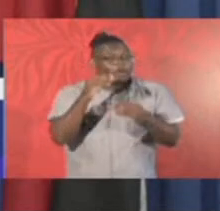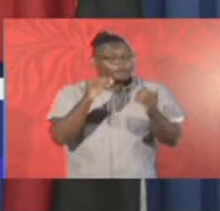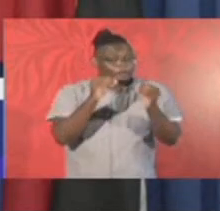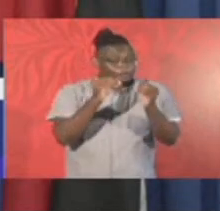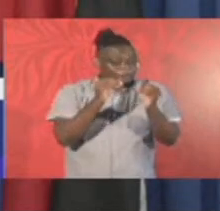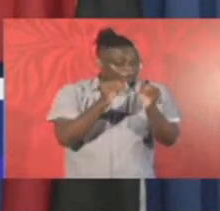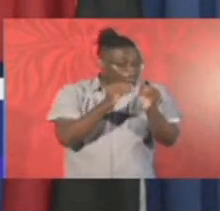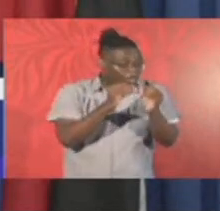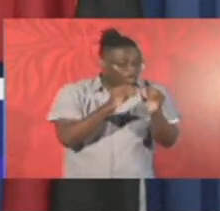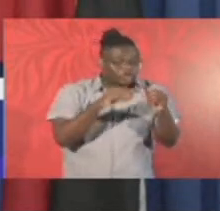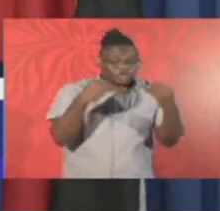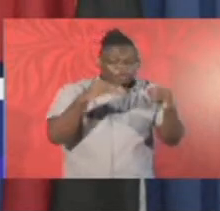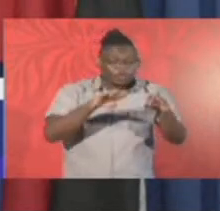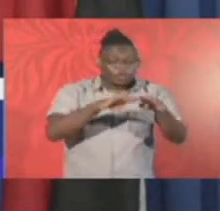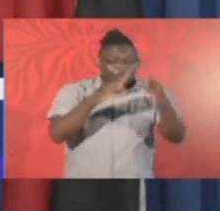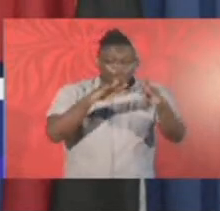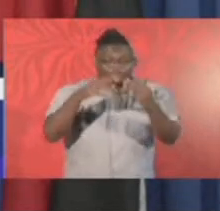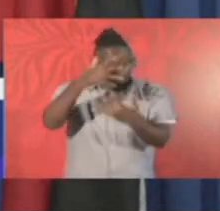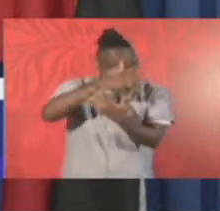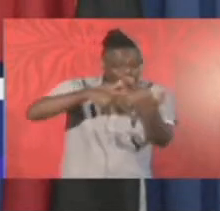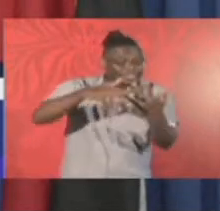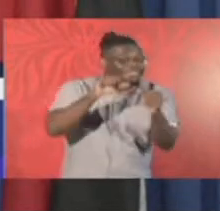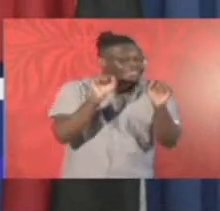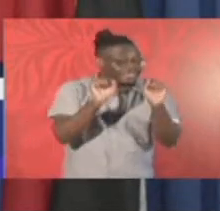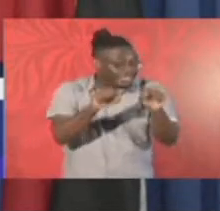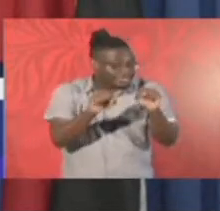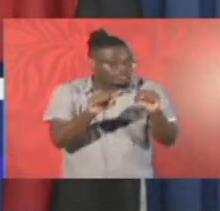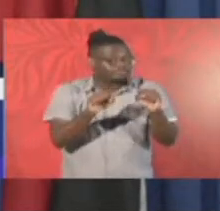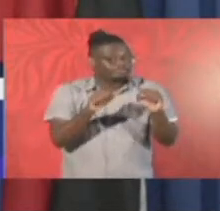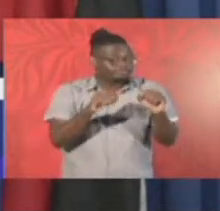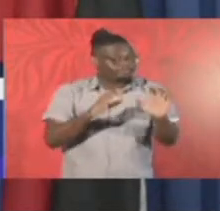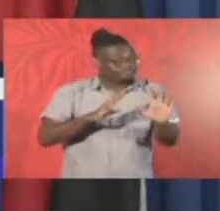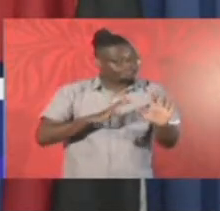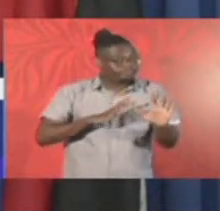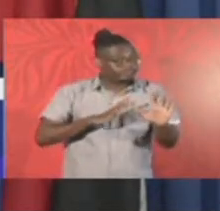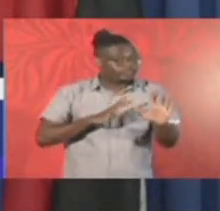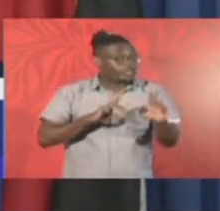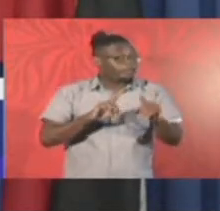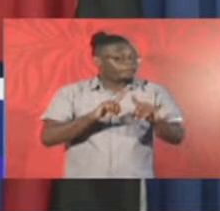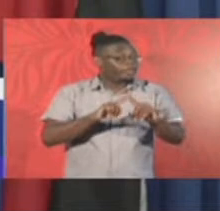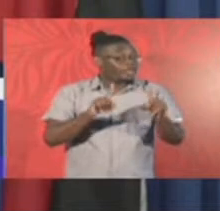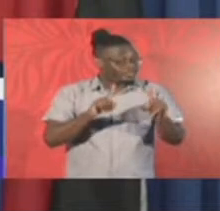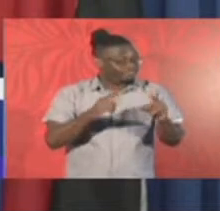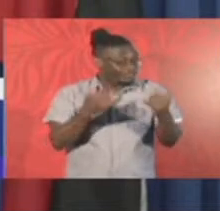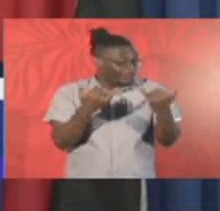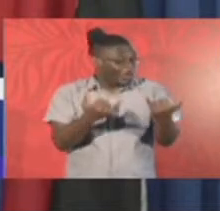us to be, because that is what's going to change those numbers. But we're living with the virus.